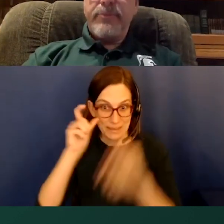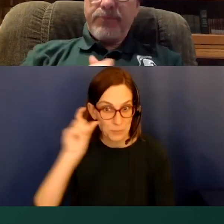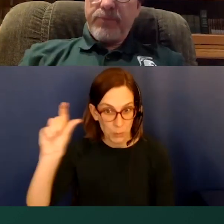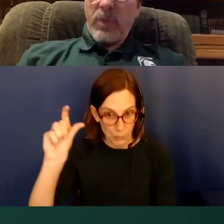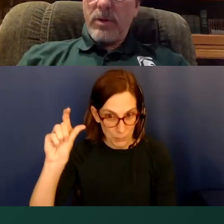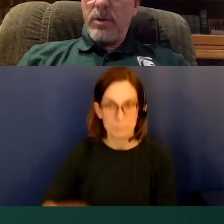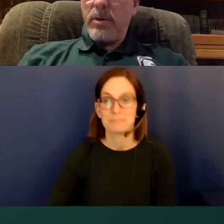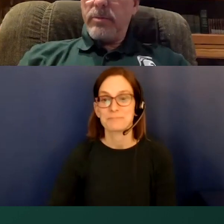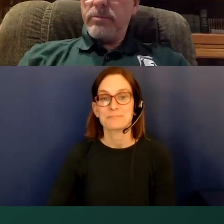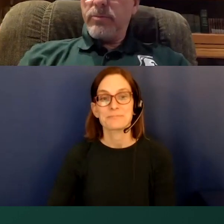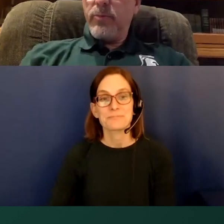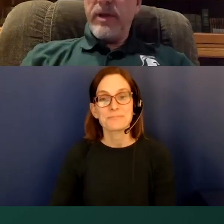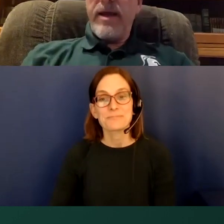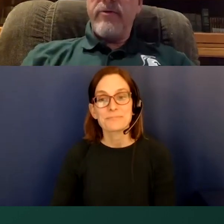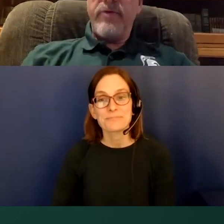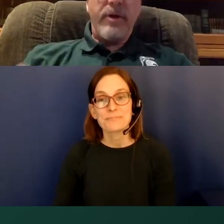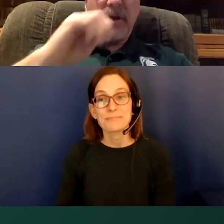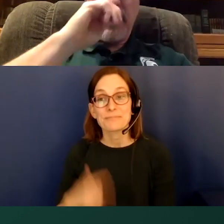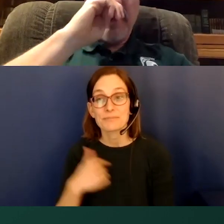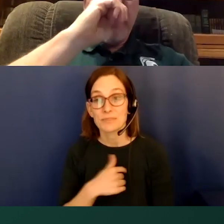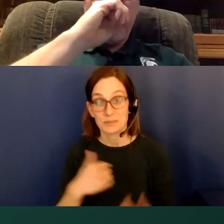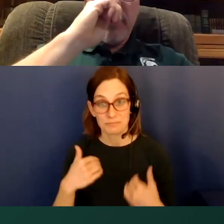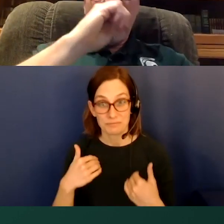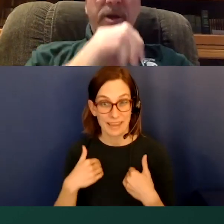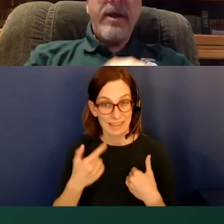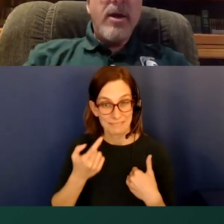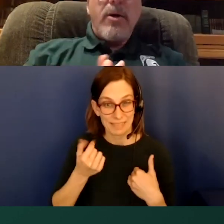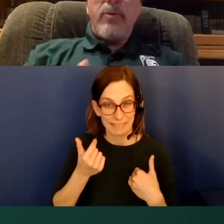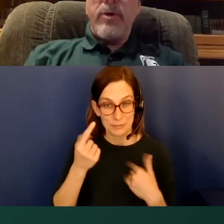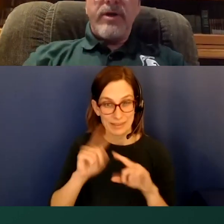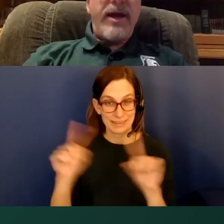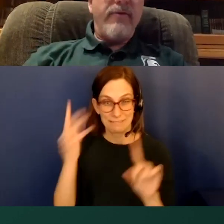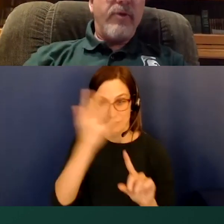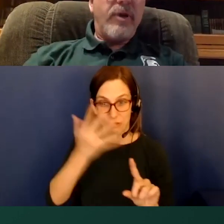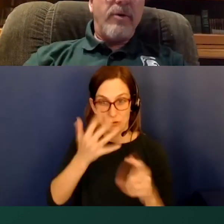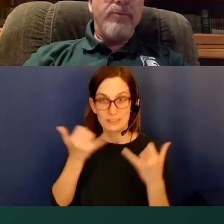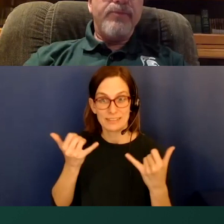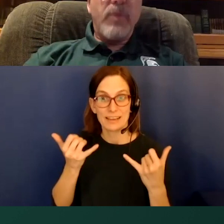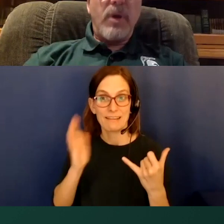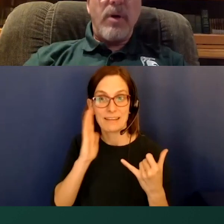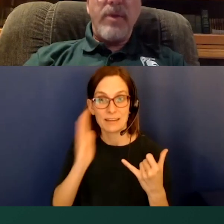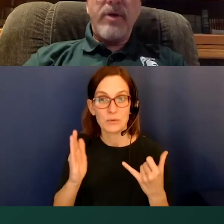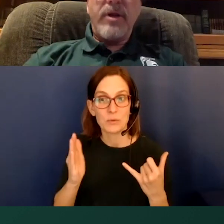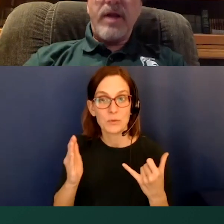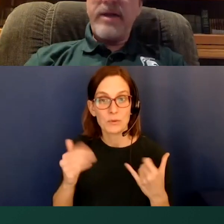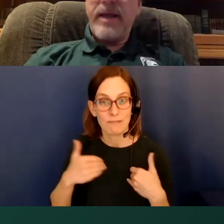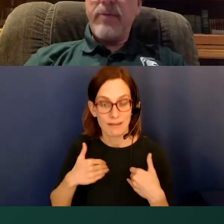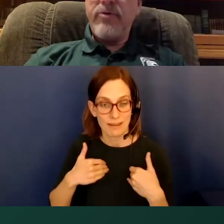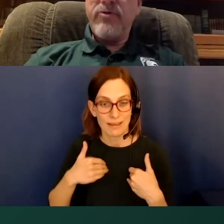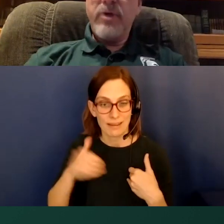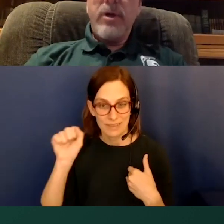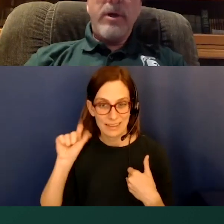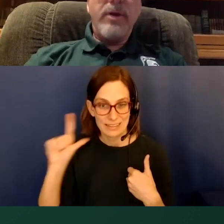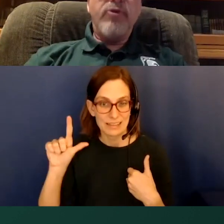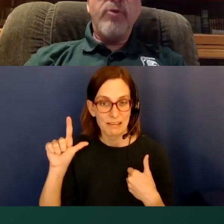And uh, we have a slightly different look today. We're going to have some American Sign